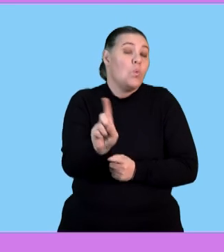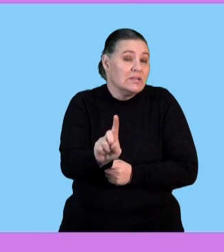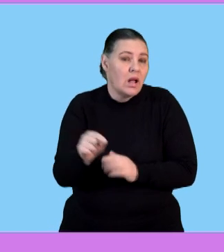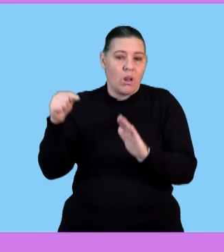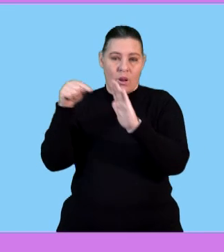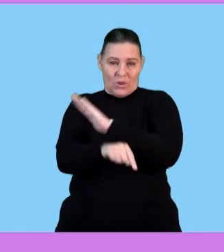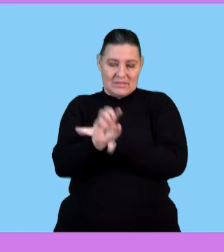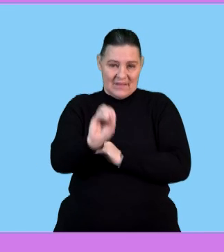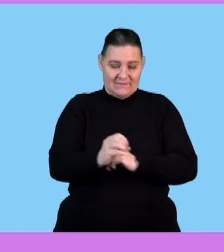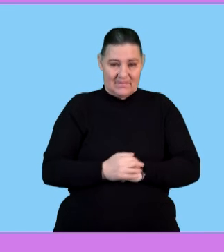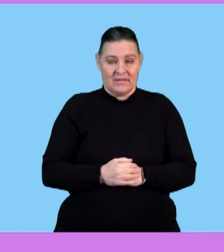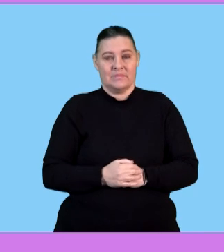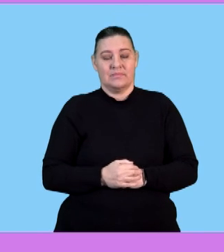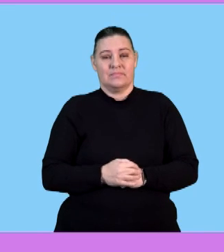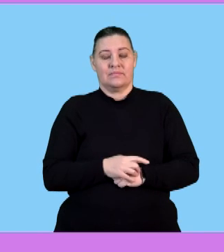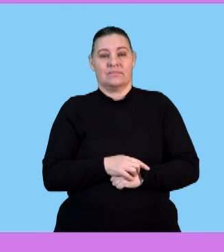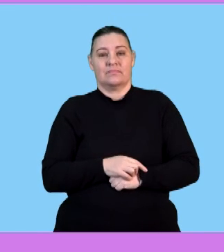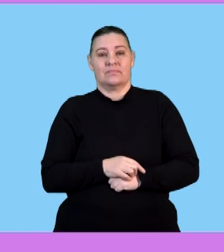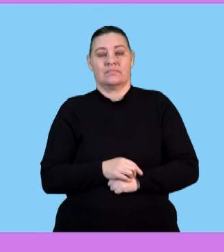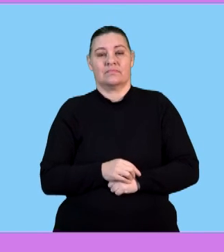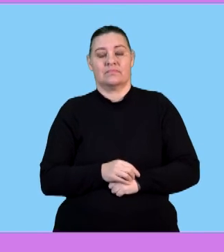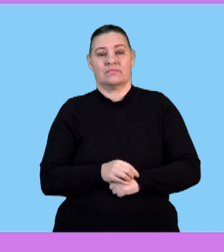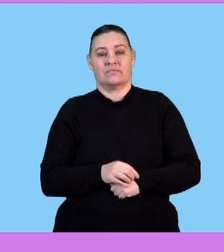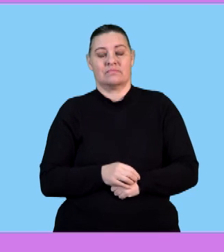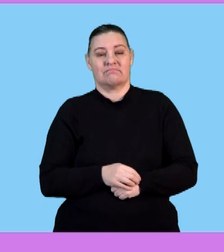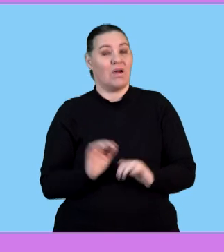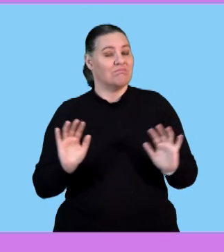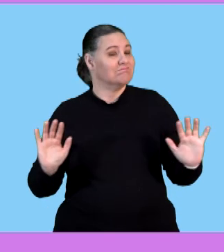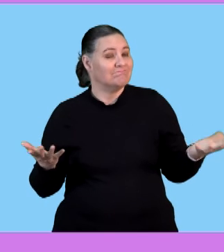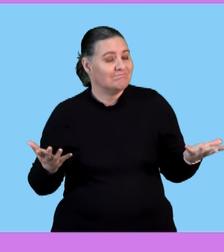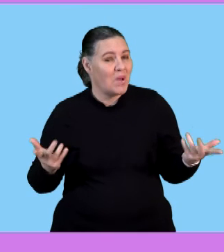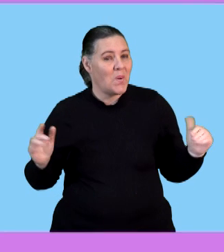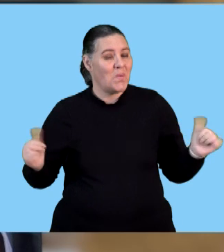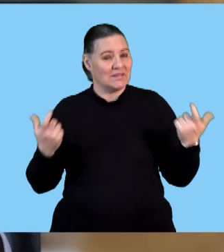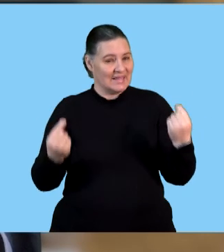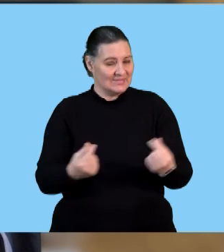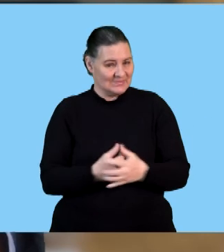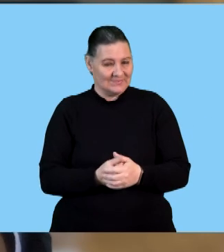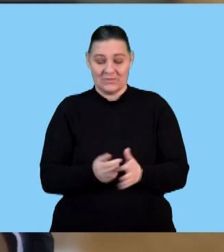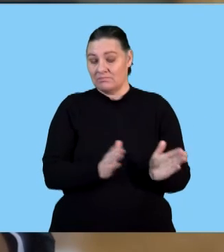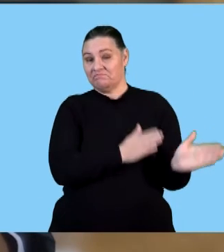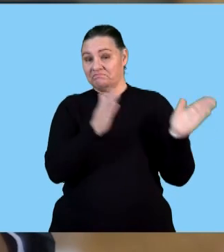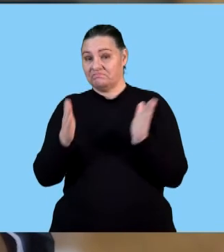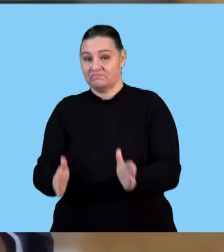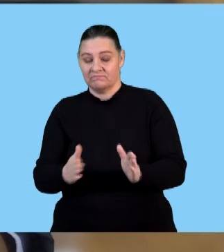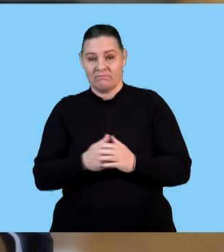a loss. There we go, well done. Let's move on.